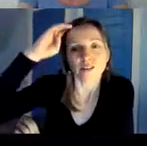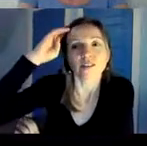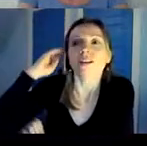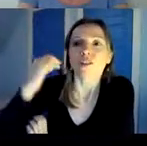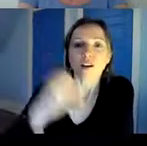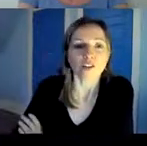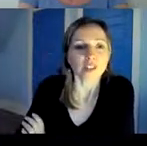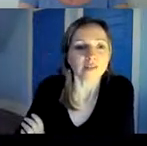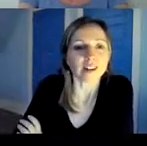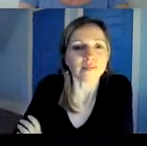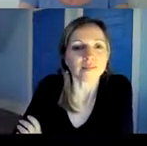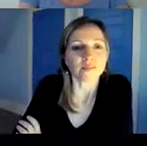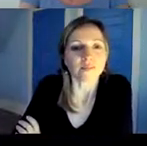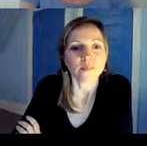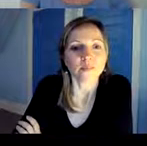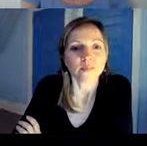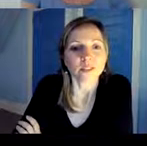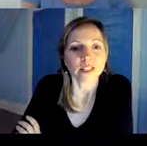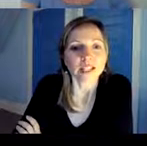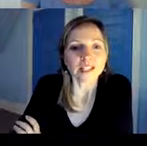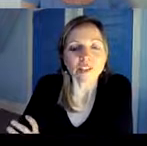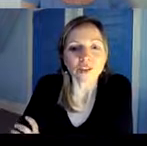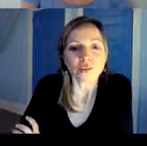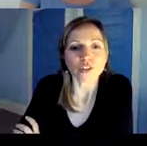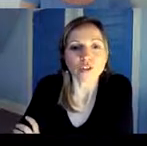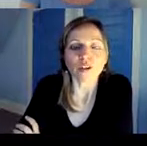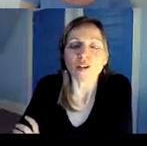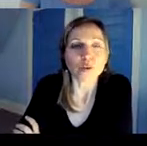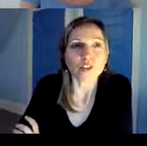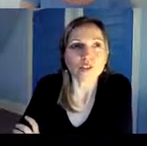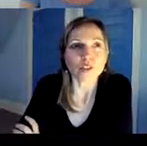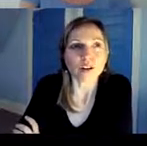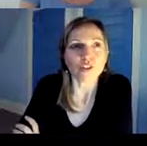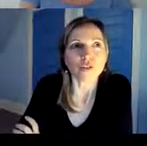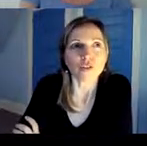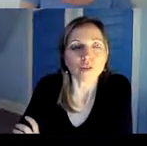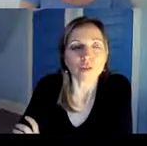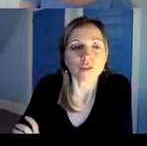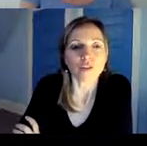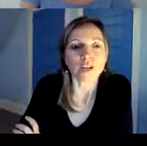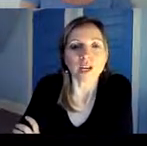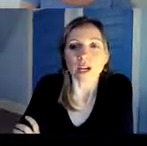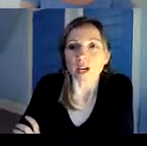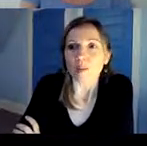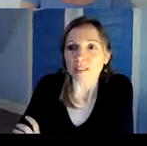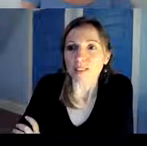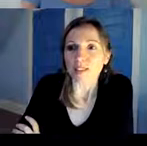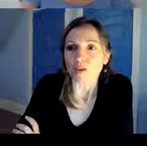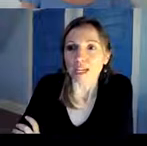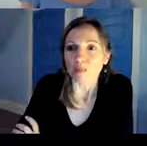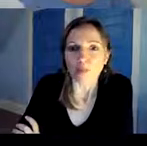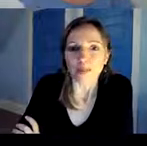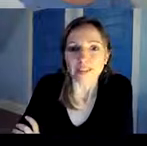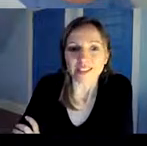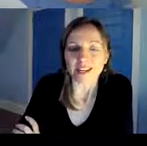digging out your dog strangling vine. And I think it's also important to acknowledge your own personal abilities